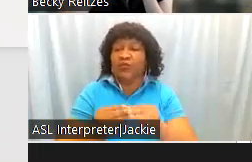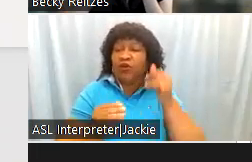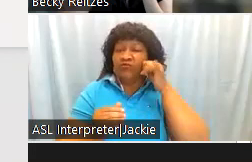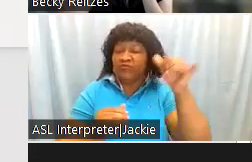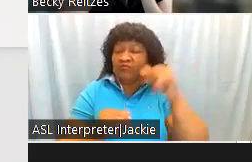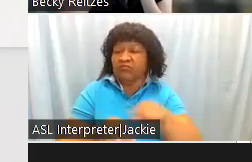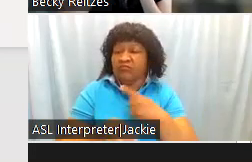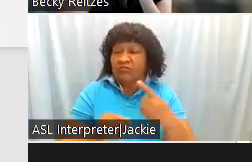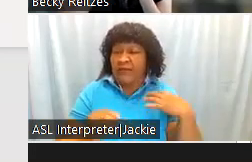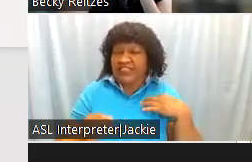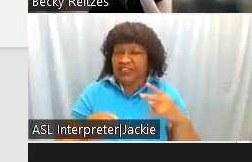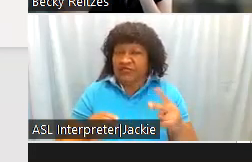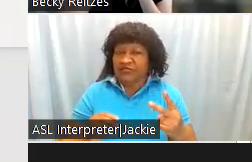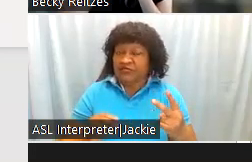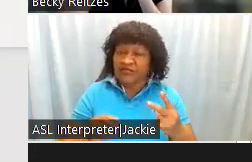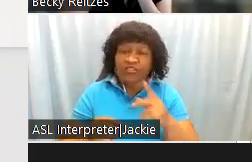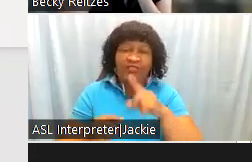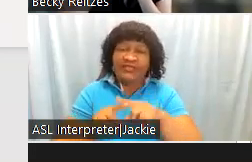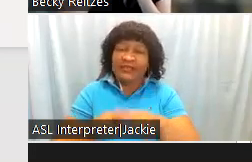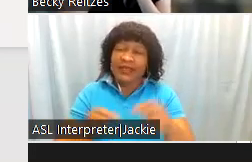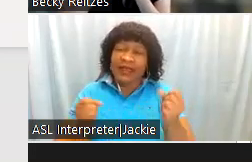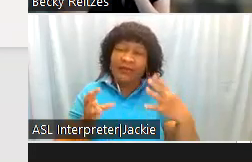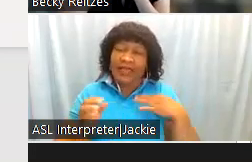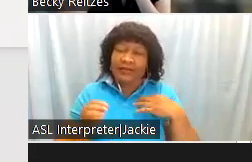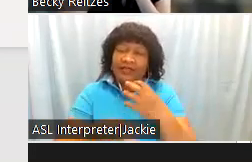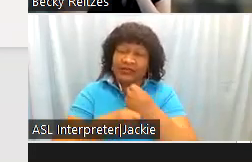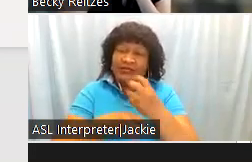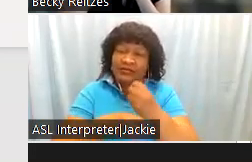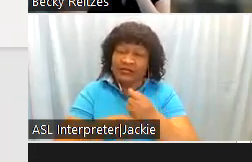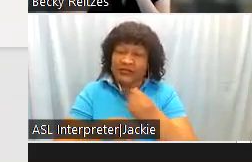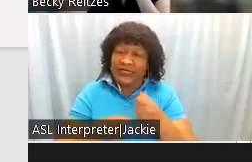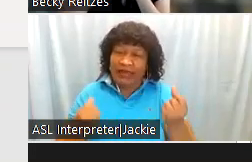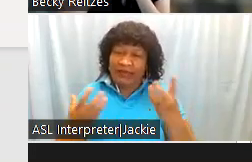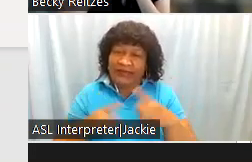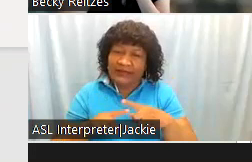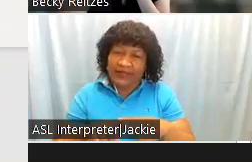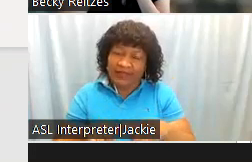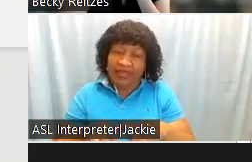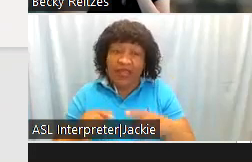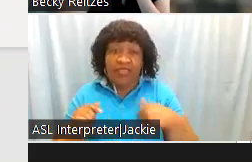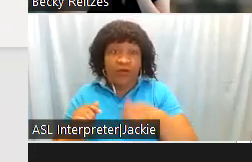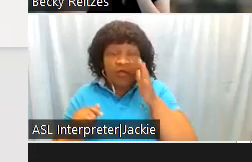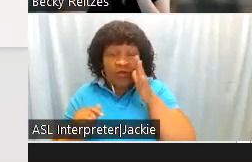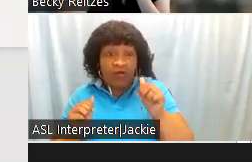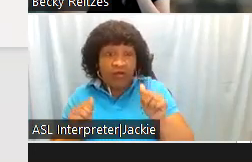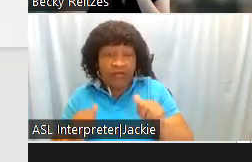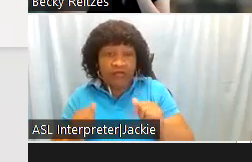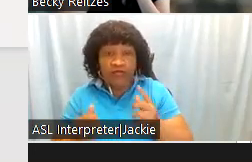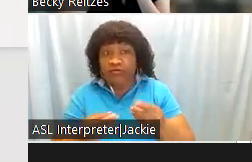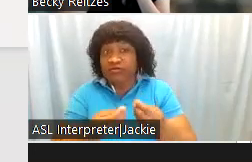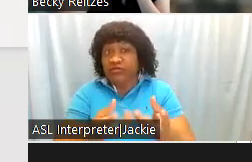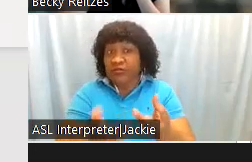And again, it just depends on how many applications we get, whether or not we will be able to